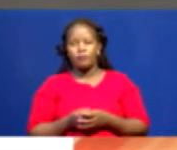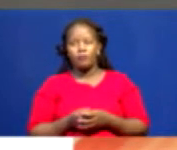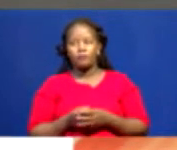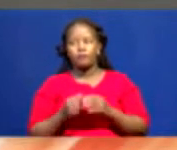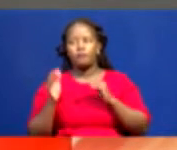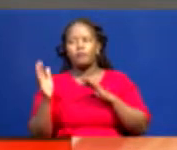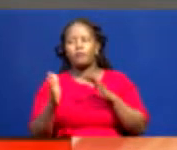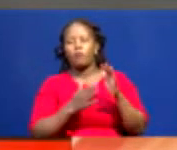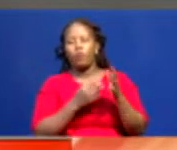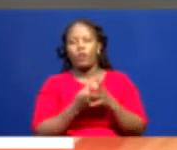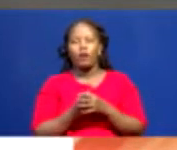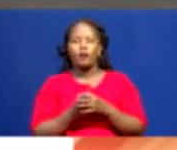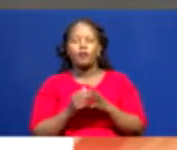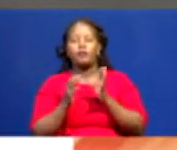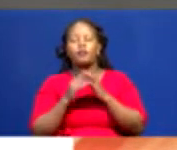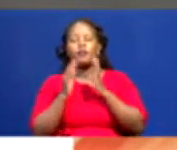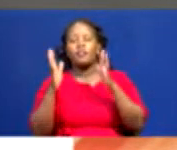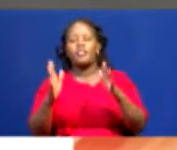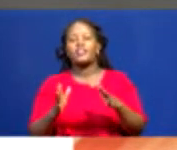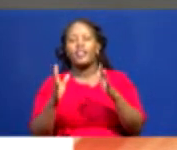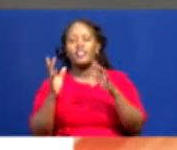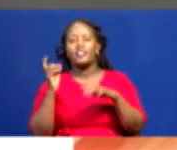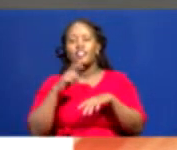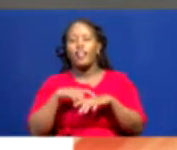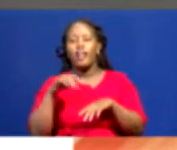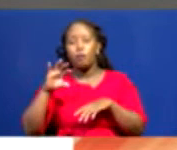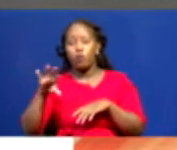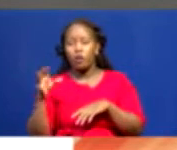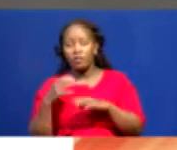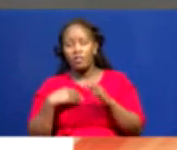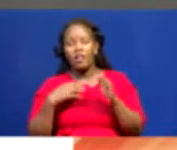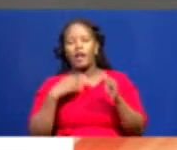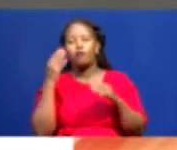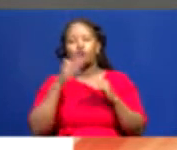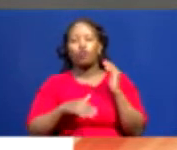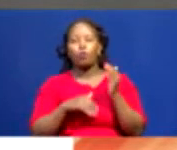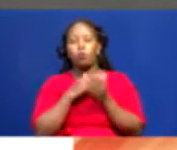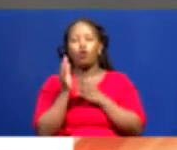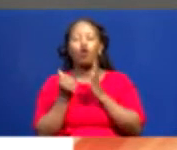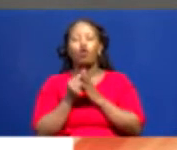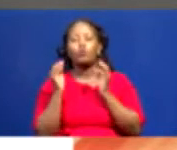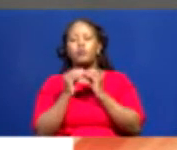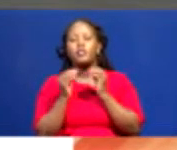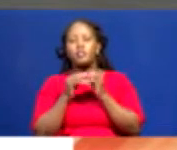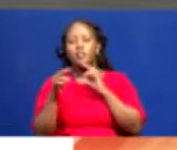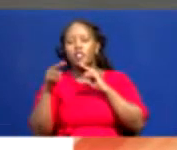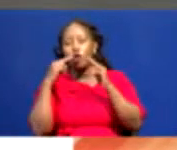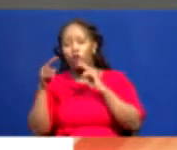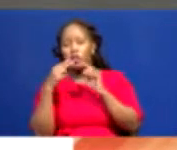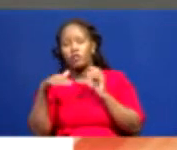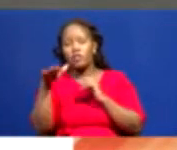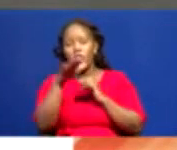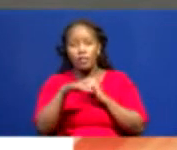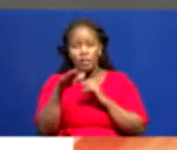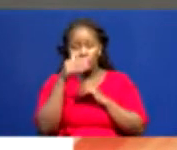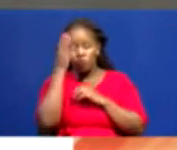A section of leaders in Embu County has suspended all meetings on hotels in the area following the anti-government protests